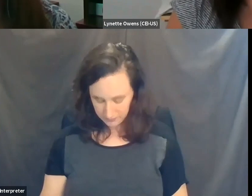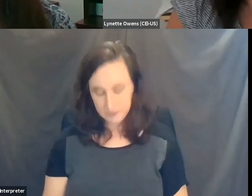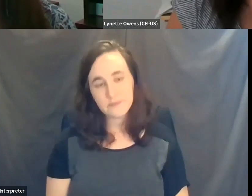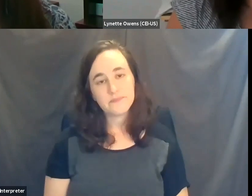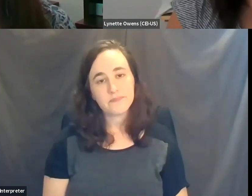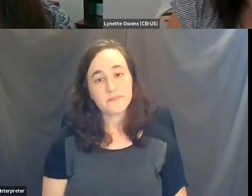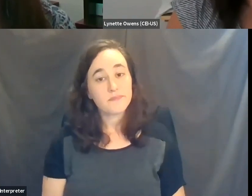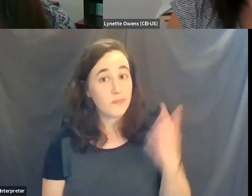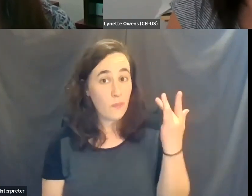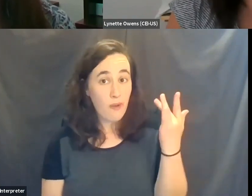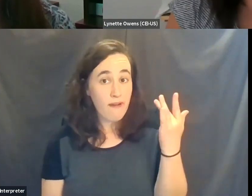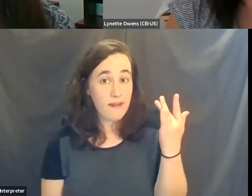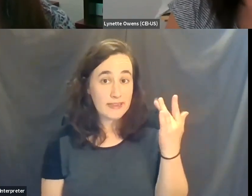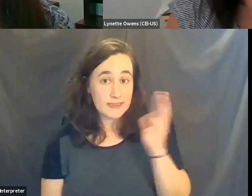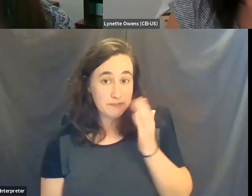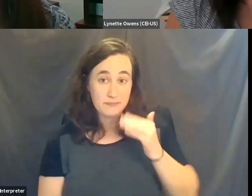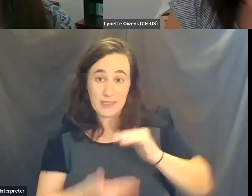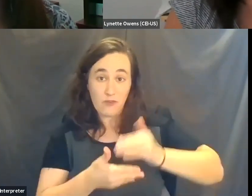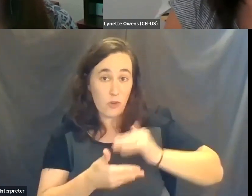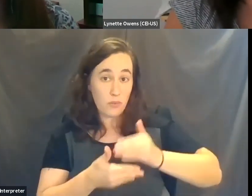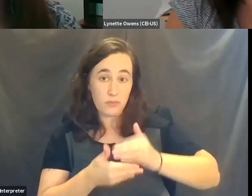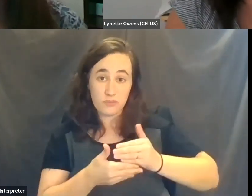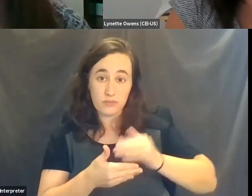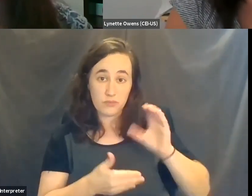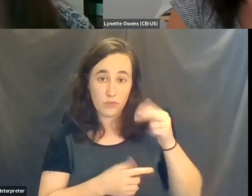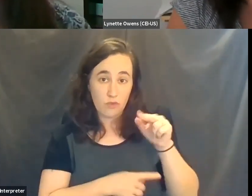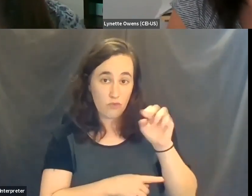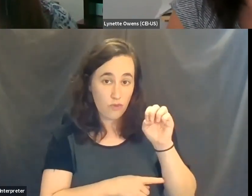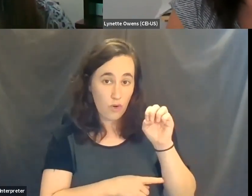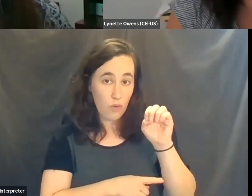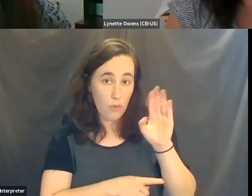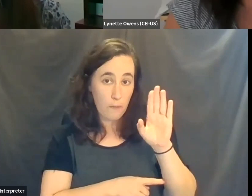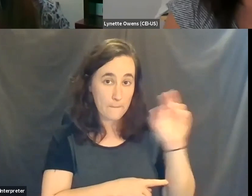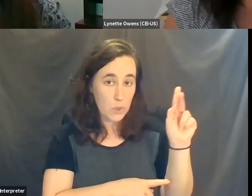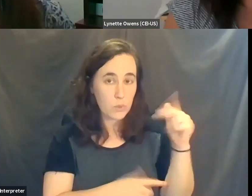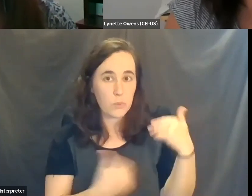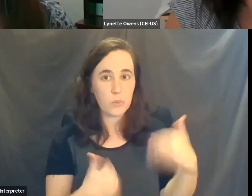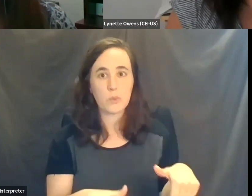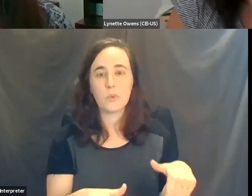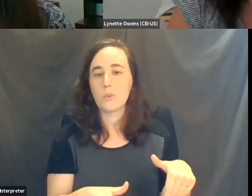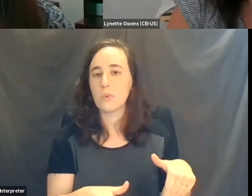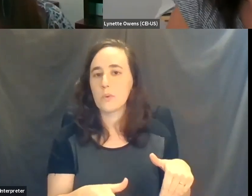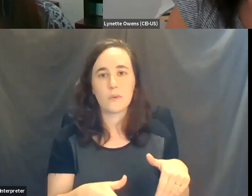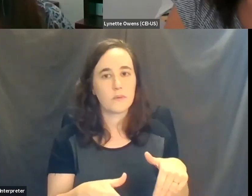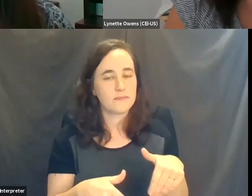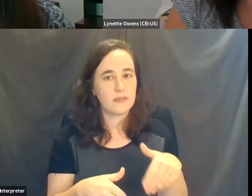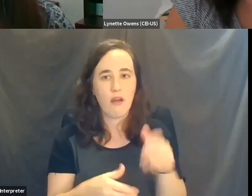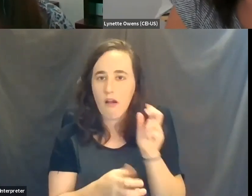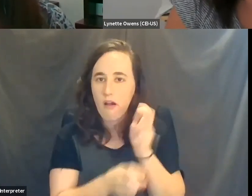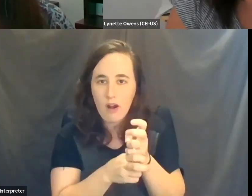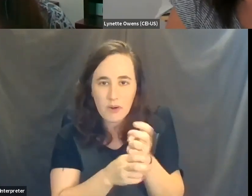because apparently those Chromebooks are like hotcakes right now. Oh, yeah. They're really hard to get, very, very hard to get.